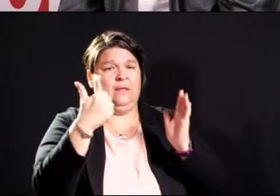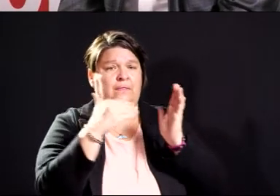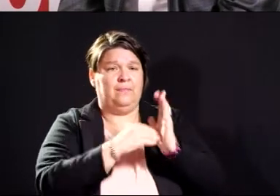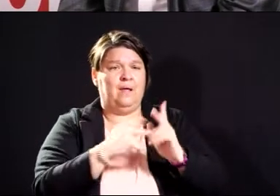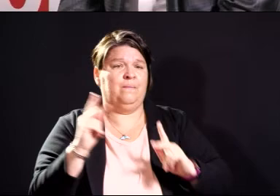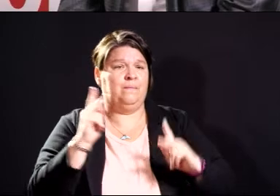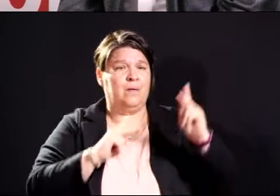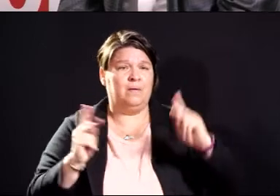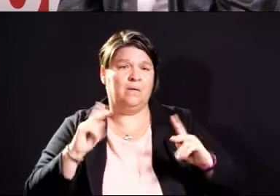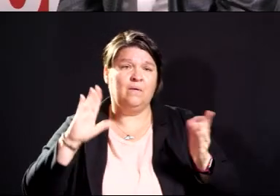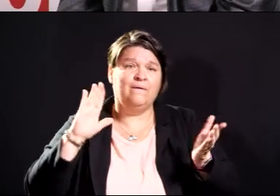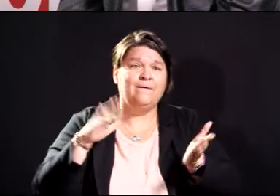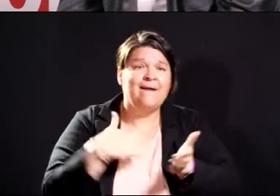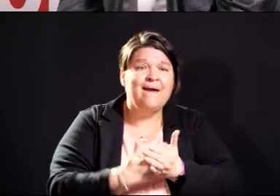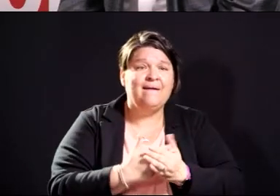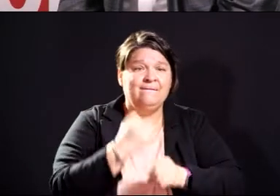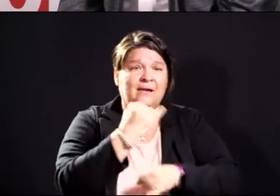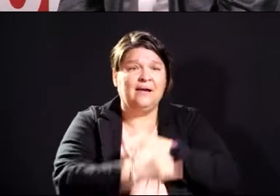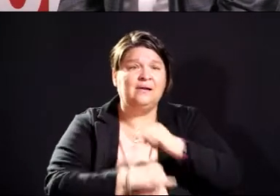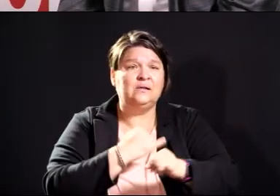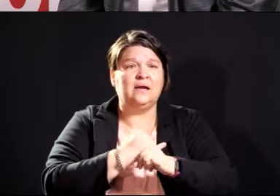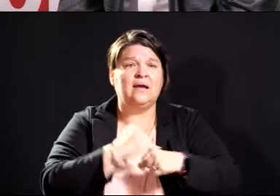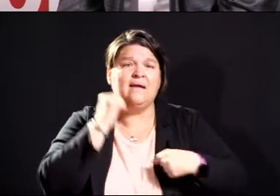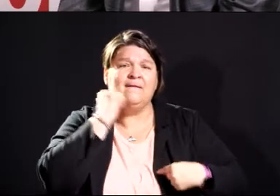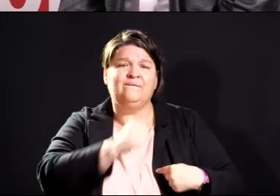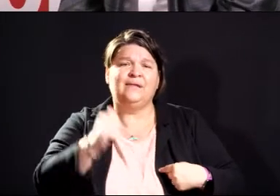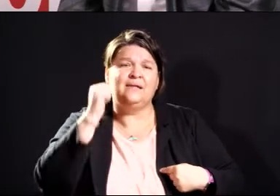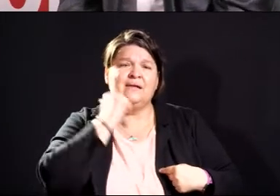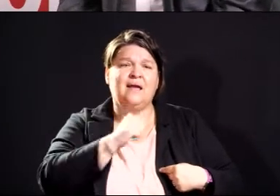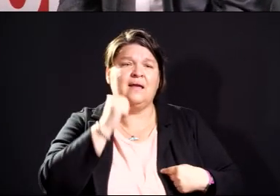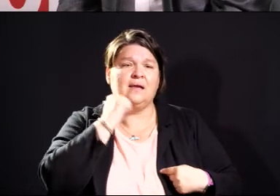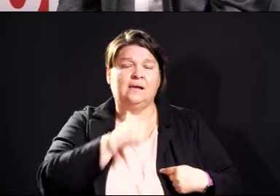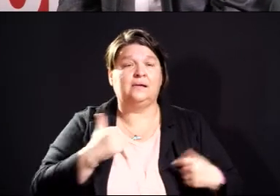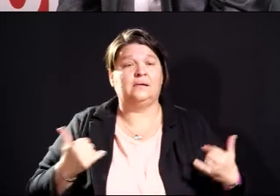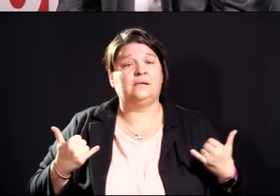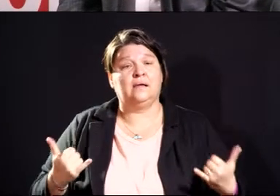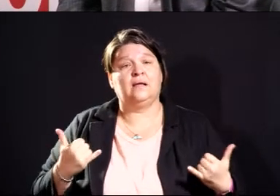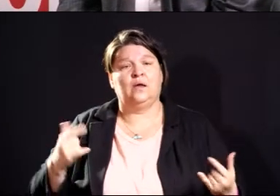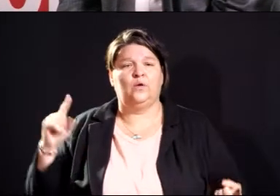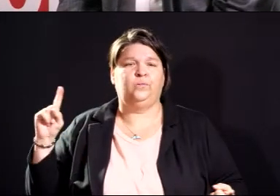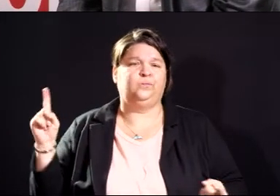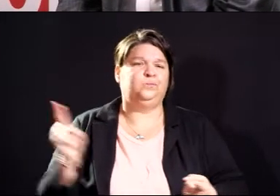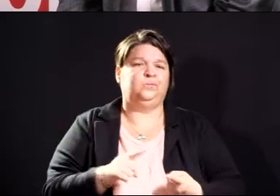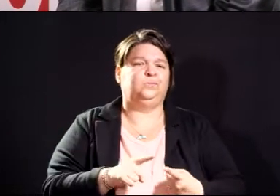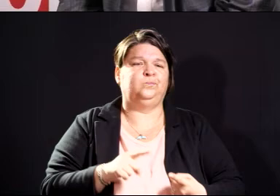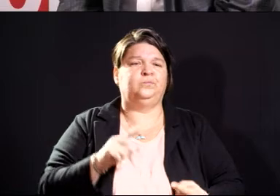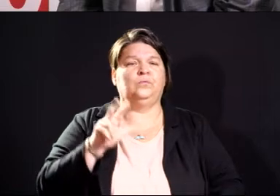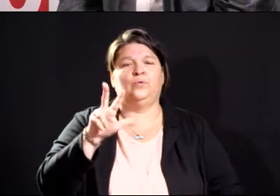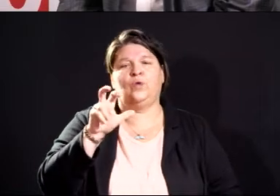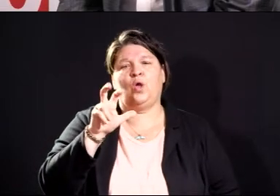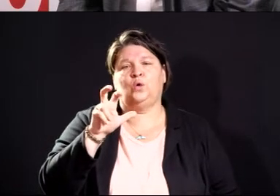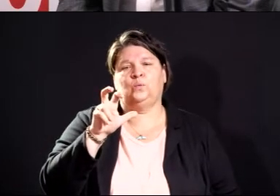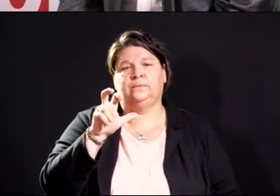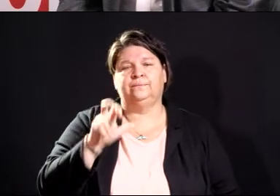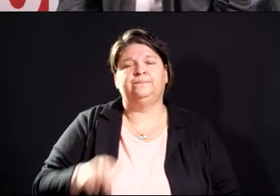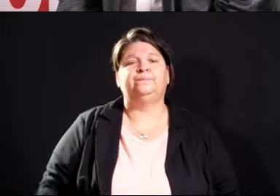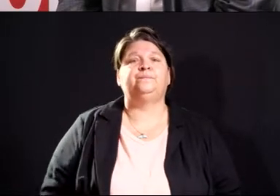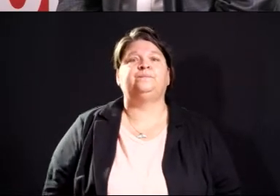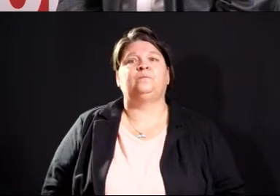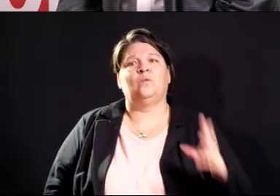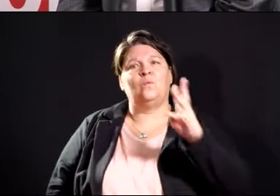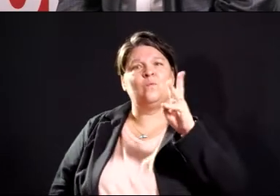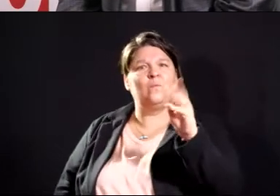flights every day. Today, we will have about 300. That's phenomenal. That's a huge